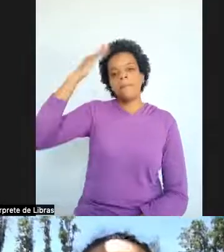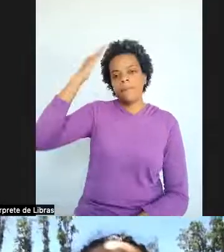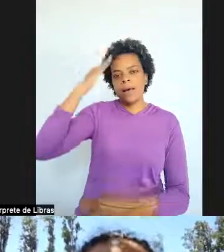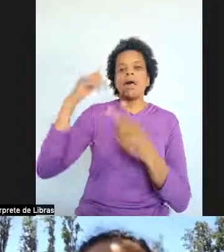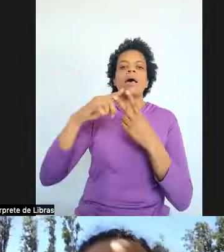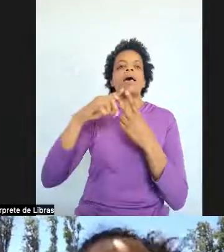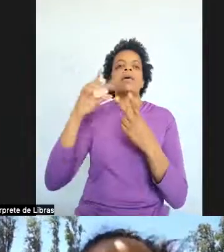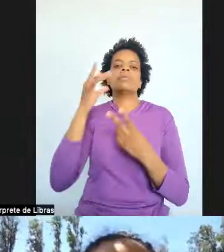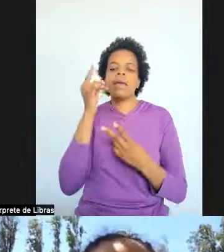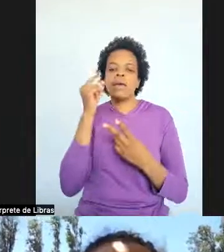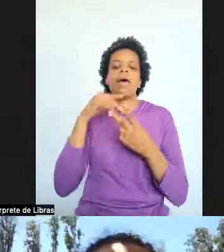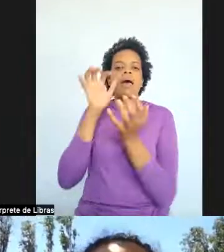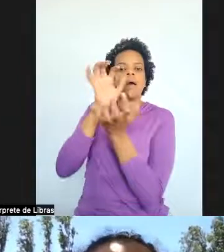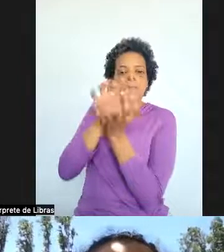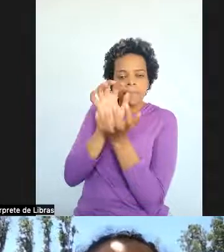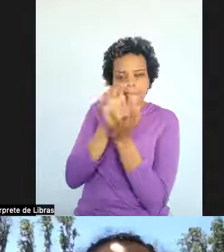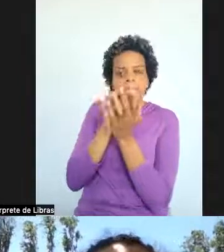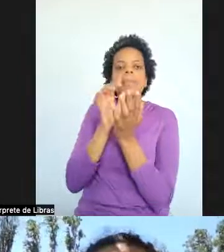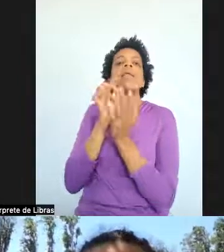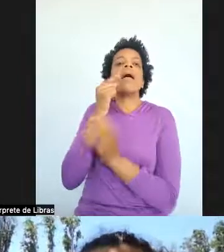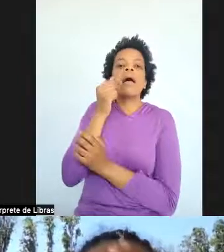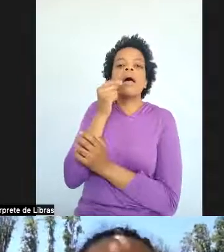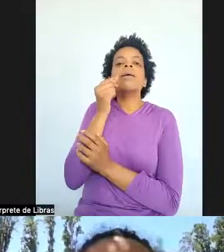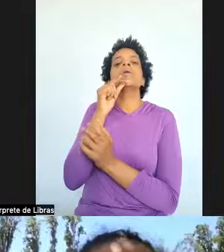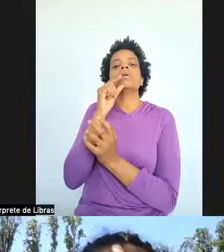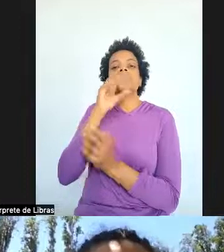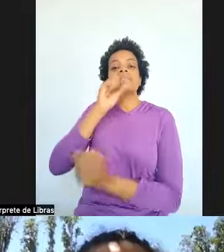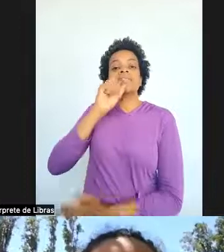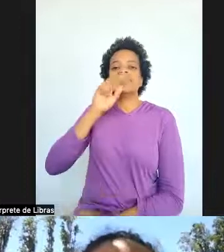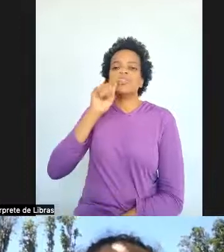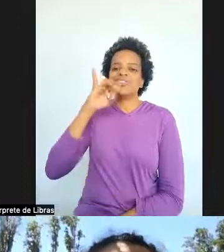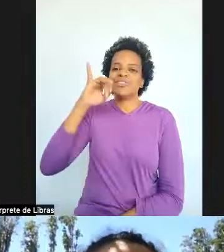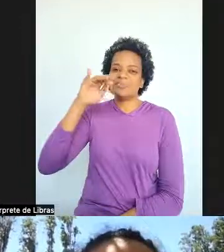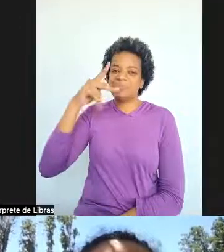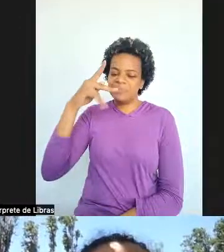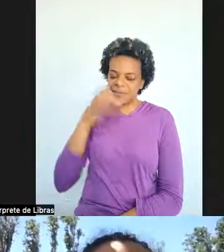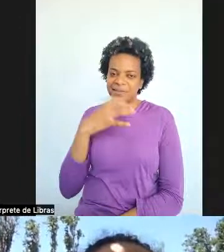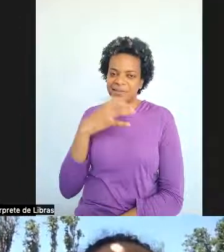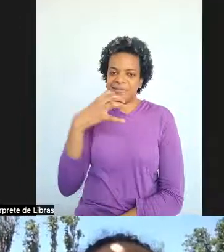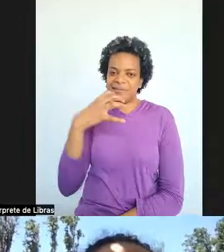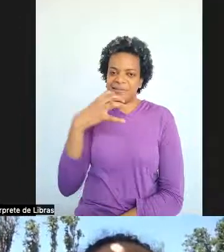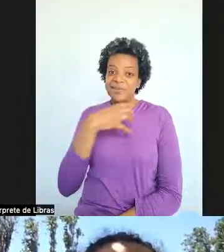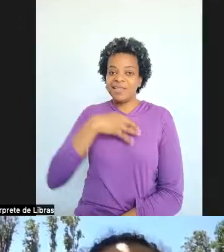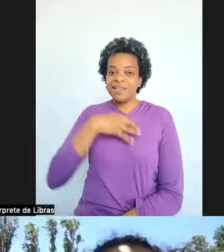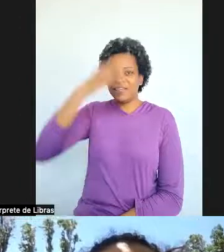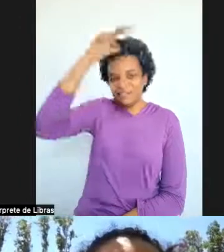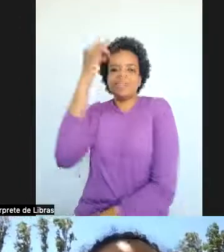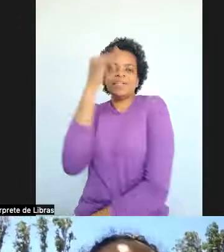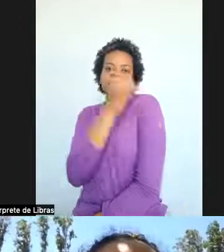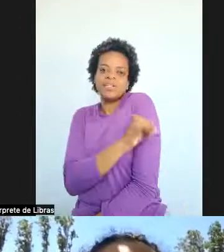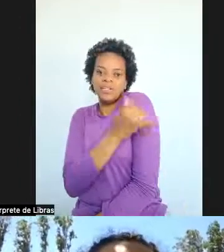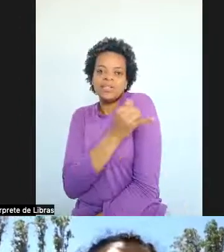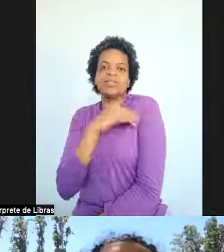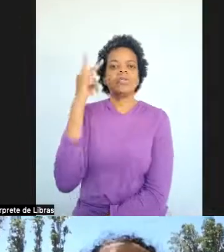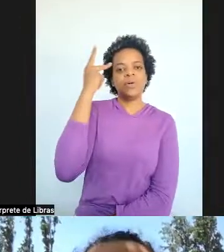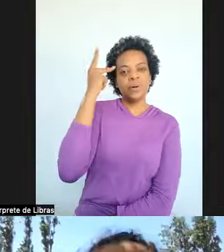Pará, Ceará, Rio Grande do Norte, Pernambuco, Alagoas, Sergipe, Bahia, Espírito Santo, Rio de